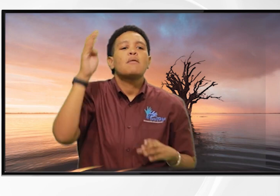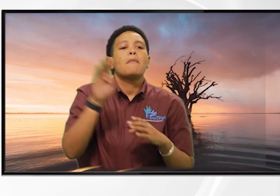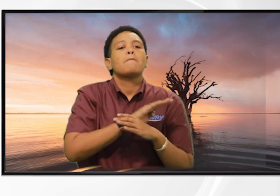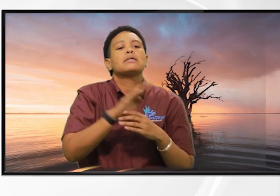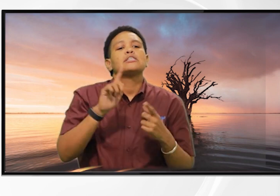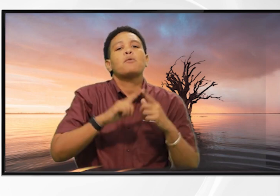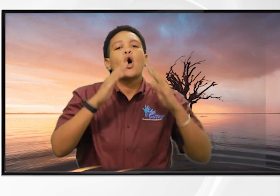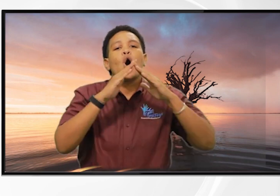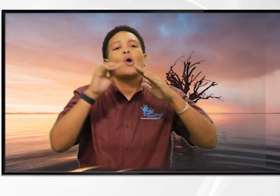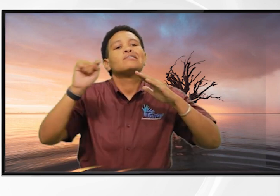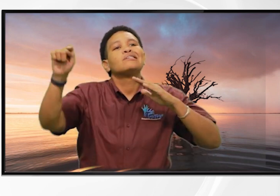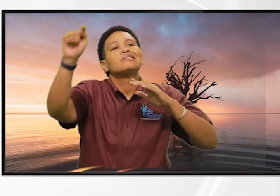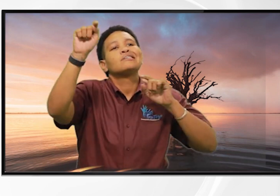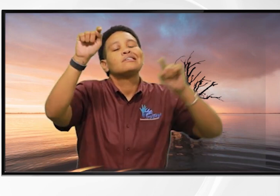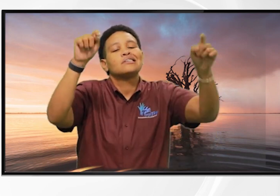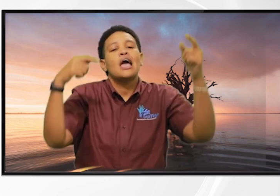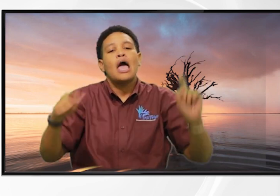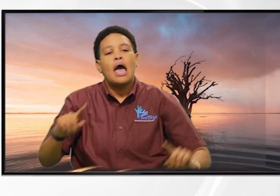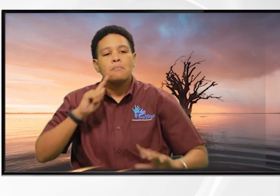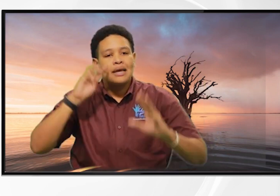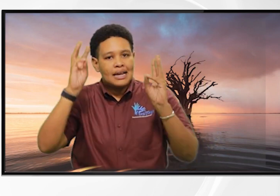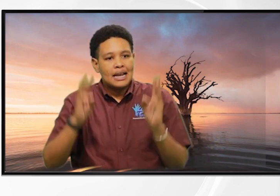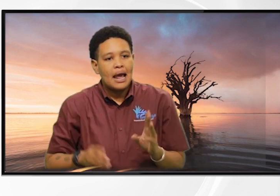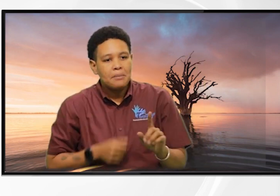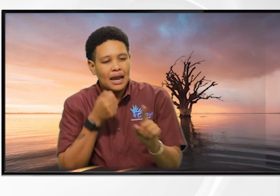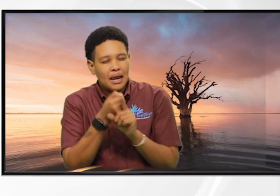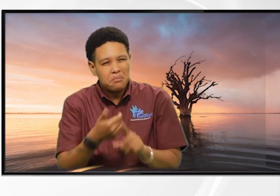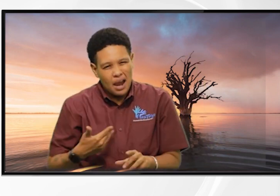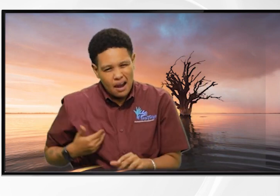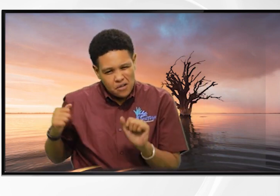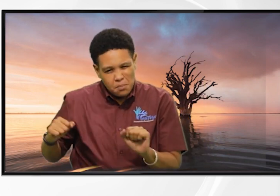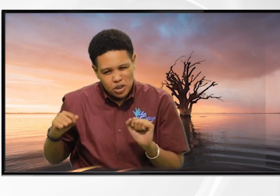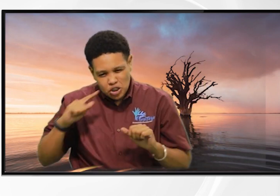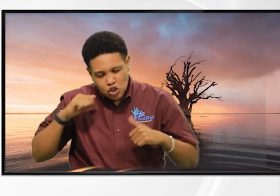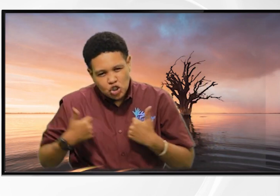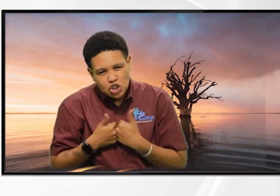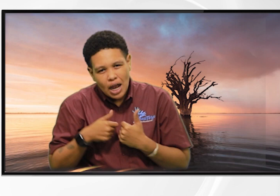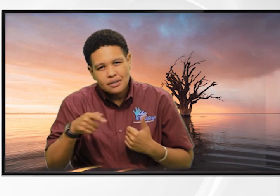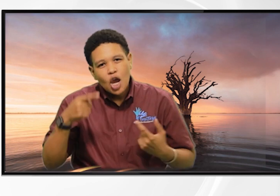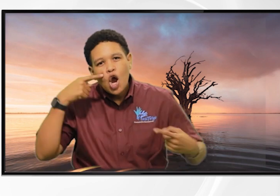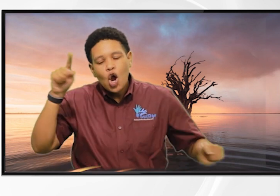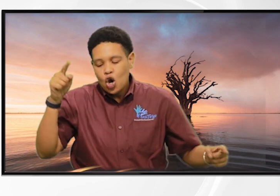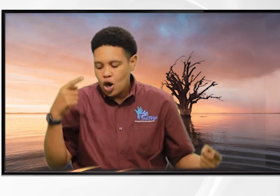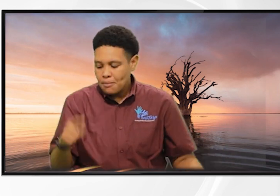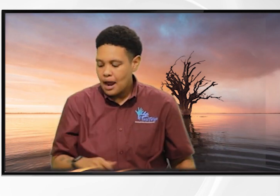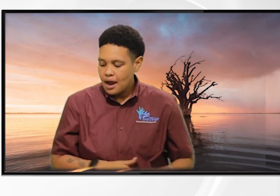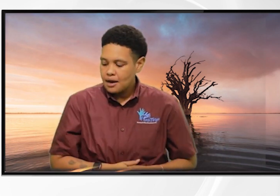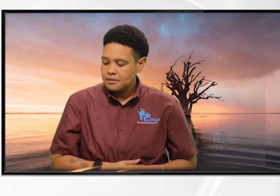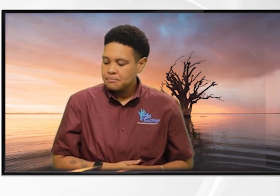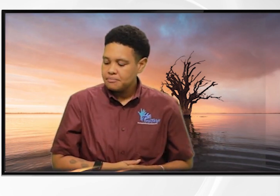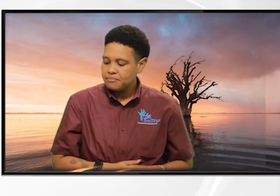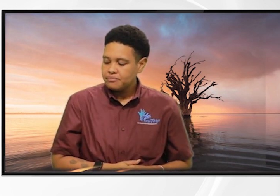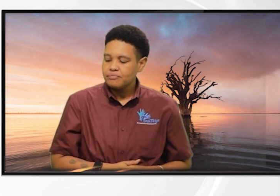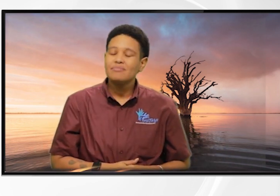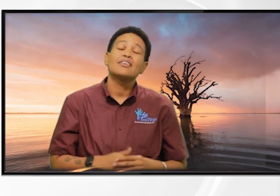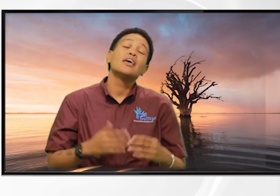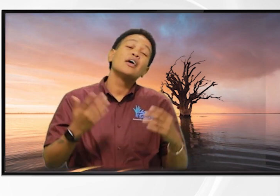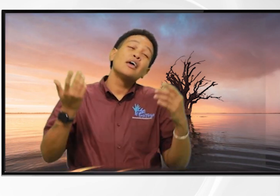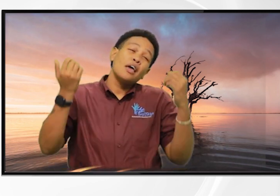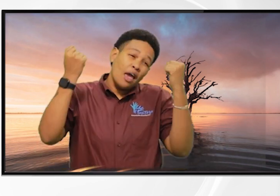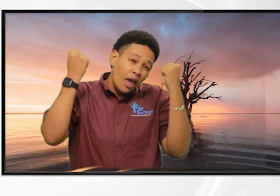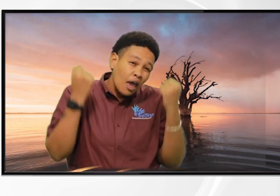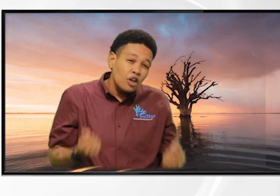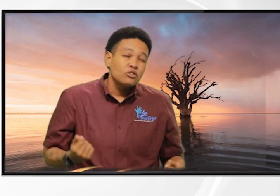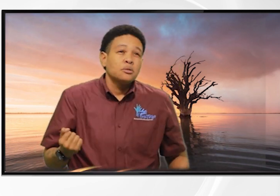and households. Climate impacts have the potential to challenge this outcome. Extreme temperatures will